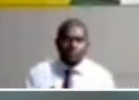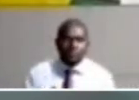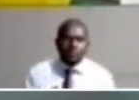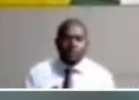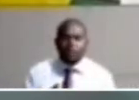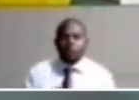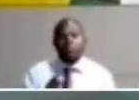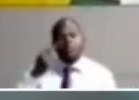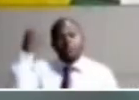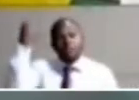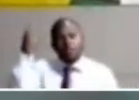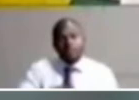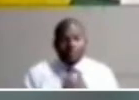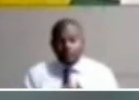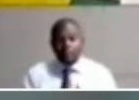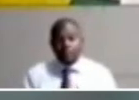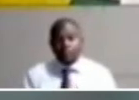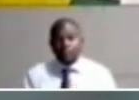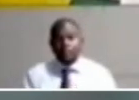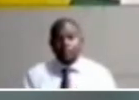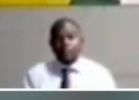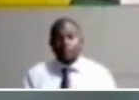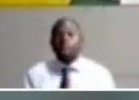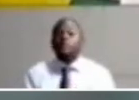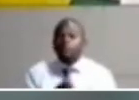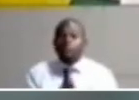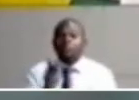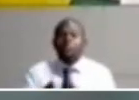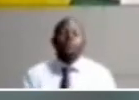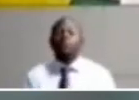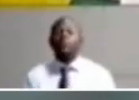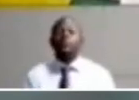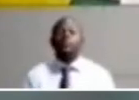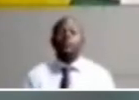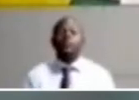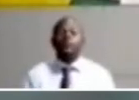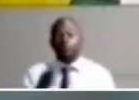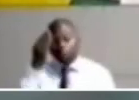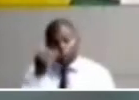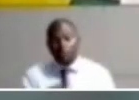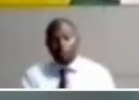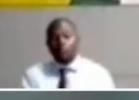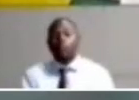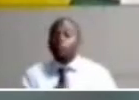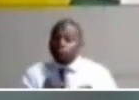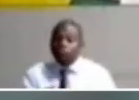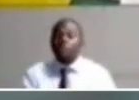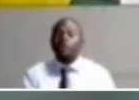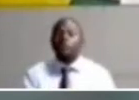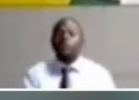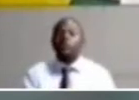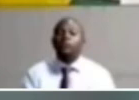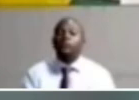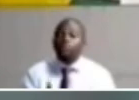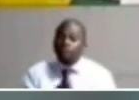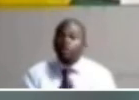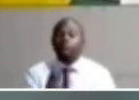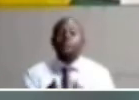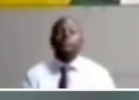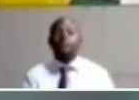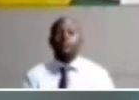You will be charged with attempted murder because you are trying to kill people. That is the